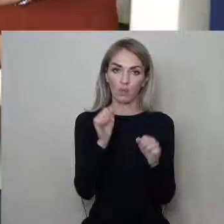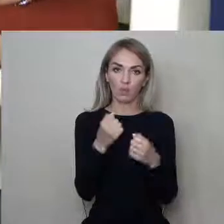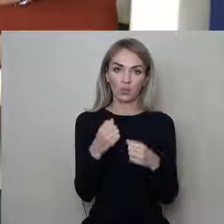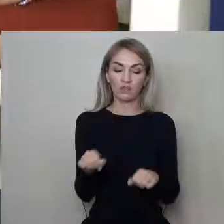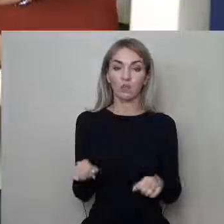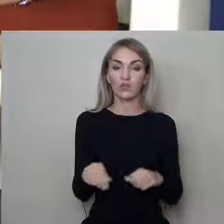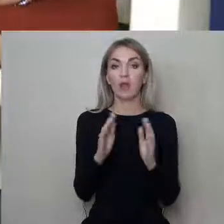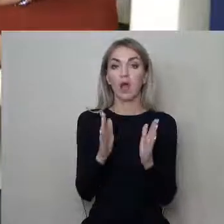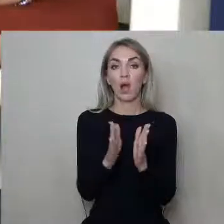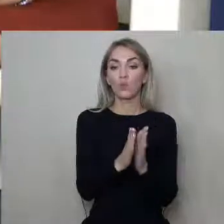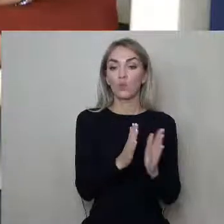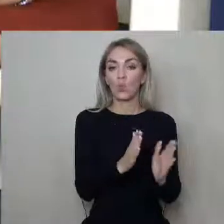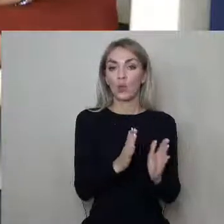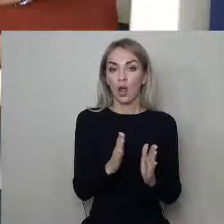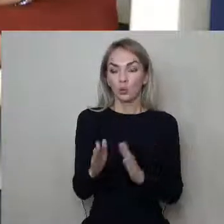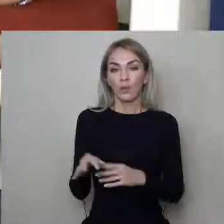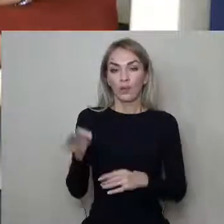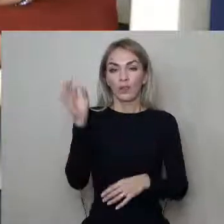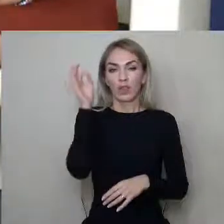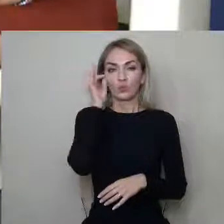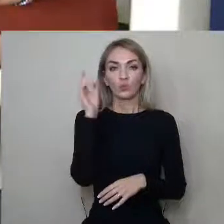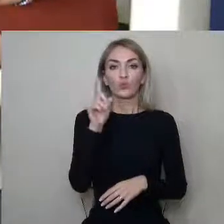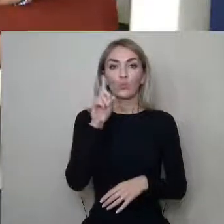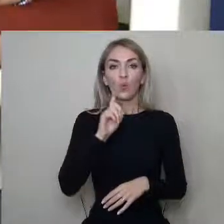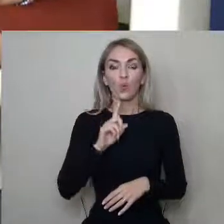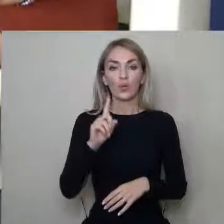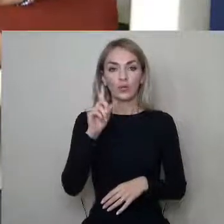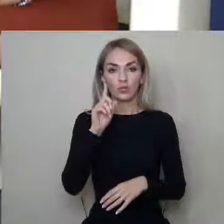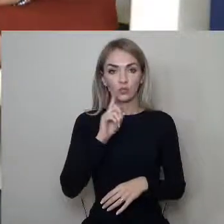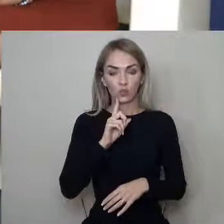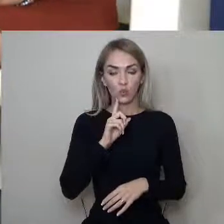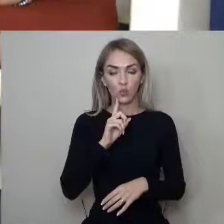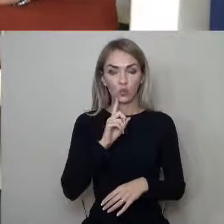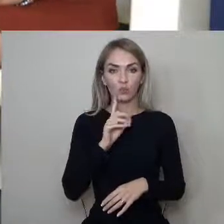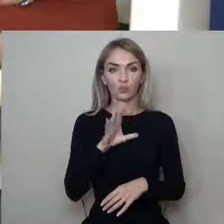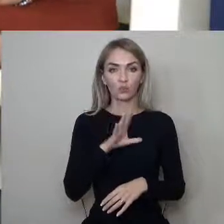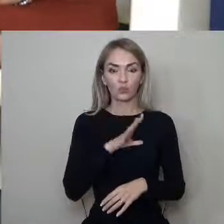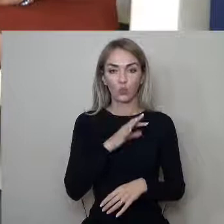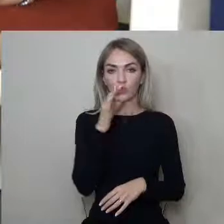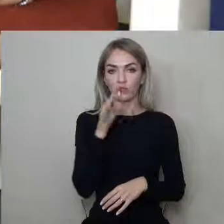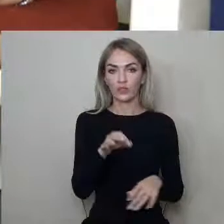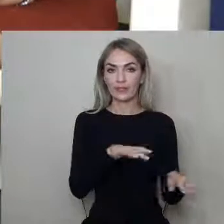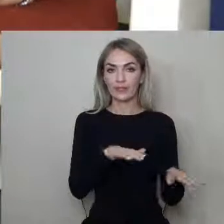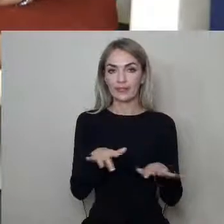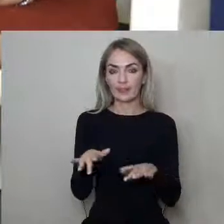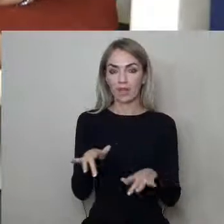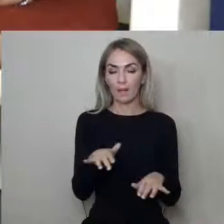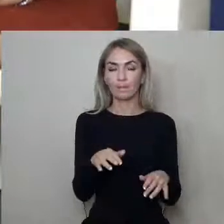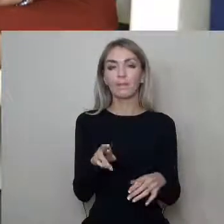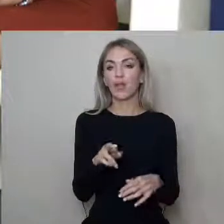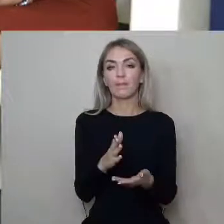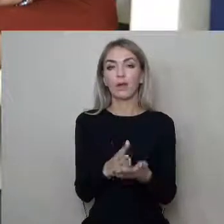true. So we know that as of yet,